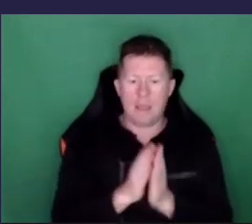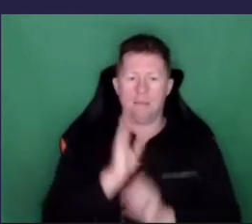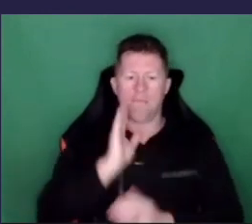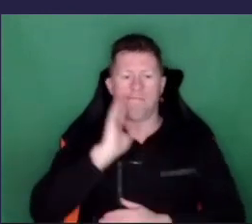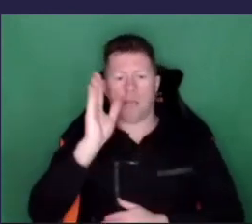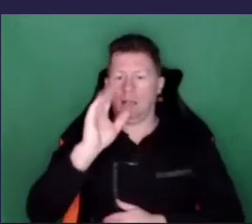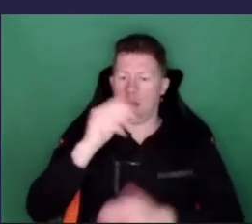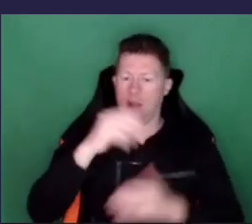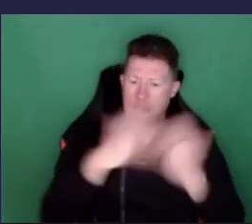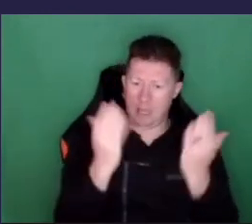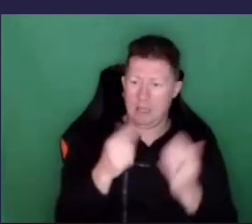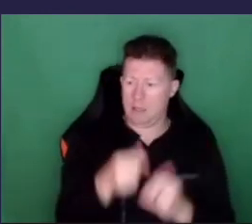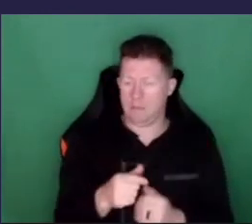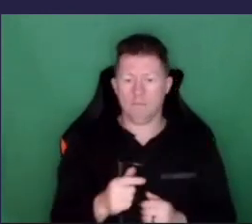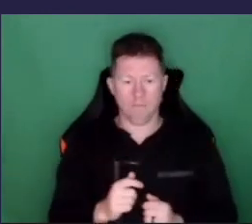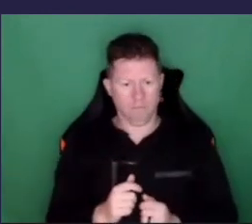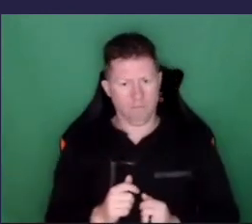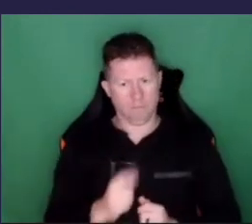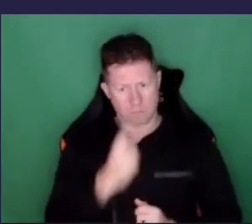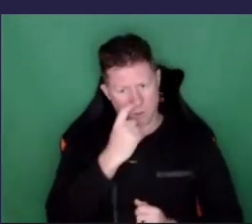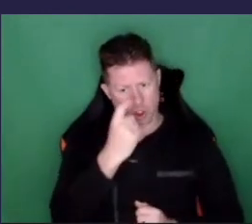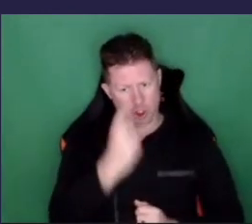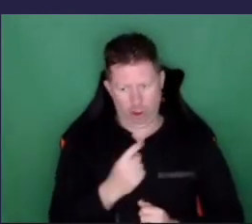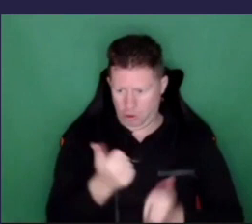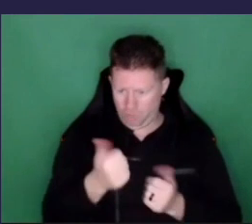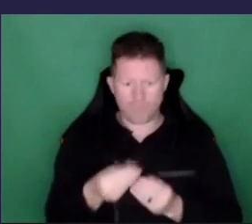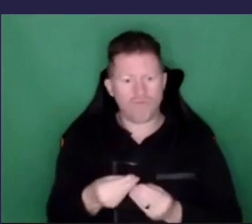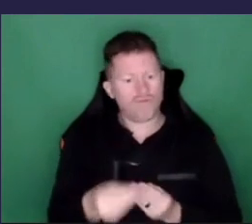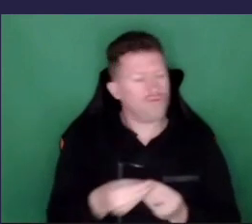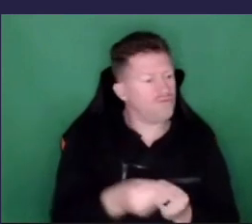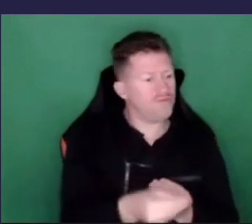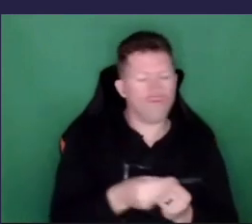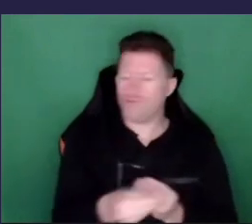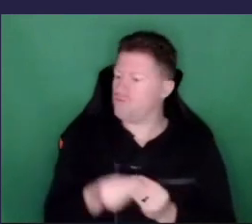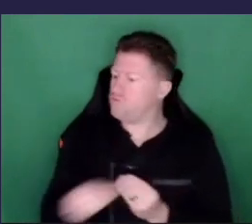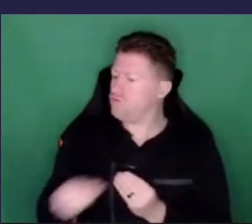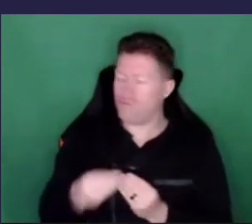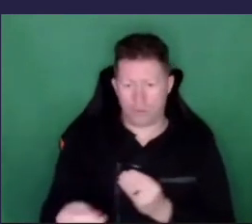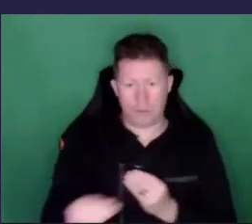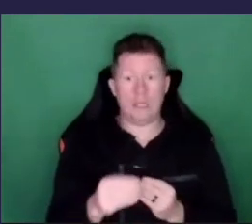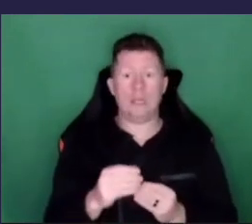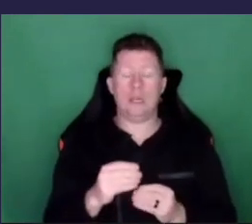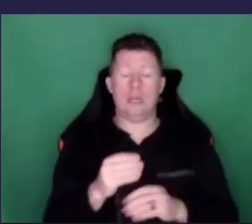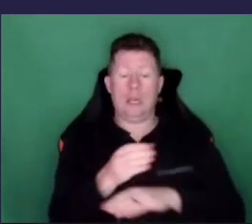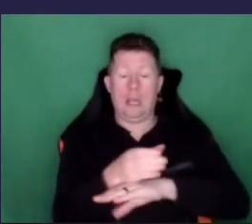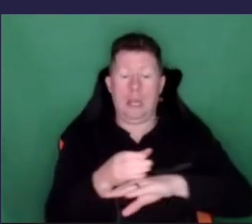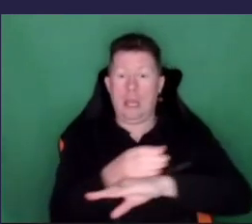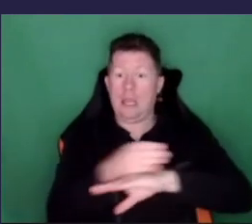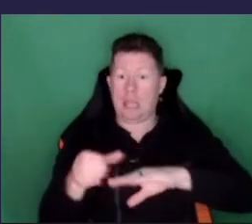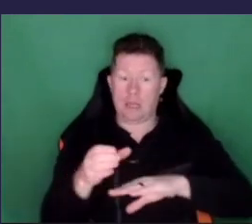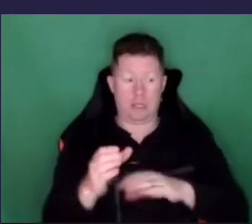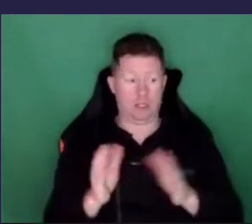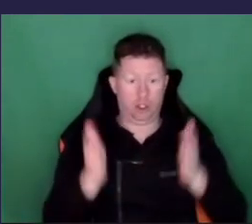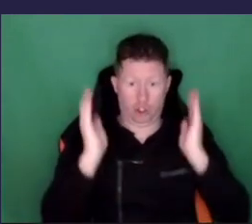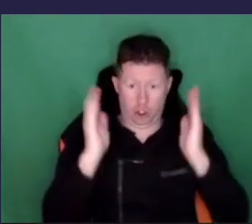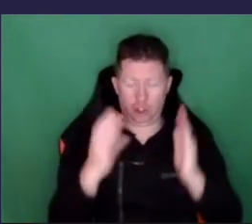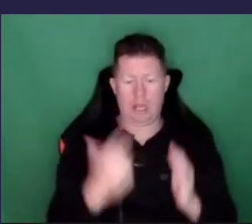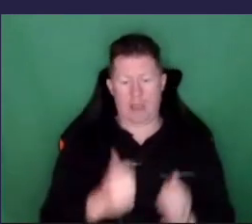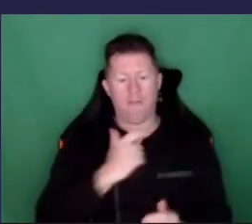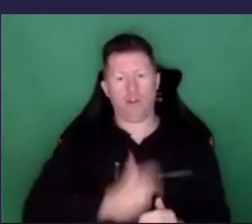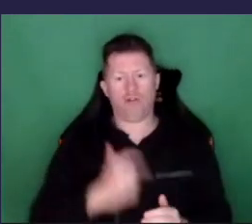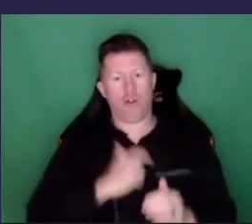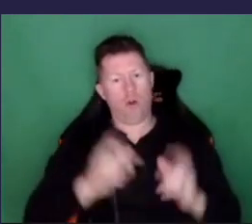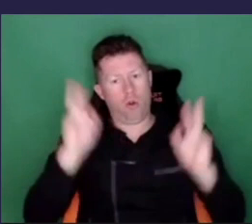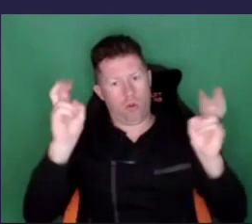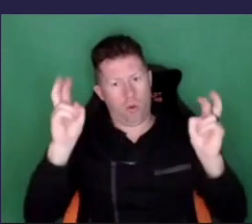And he took that role very seriously. And within the Catholic Church, there is this role of porter. And at the funeral, the